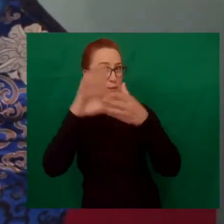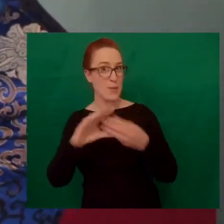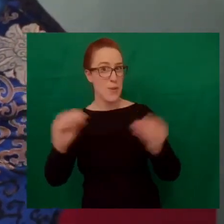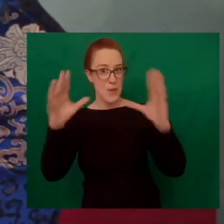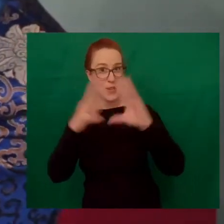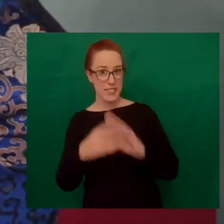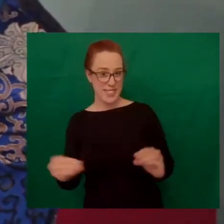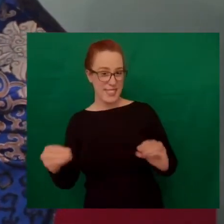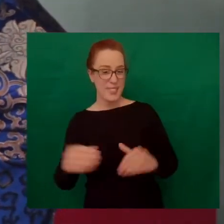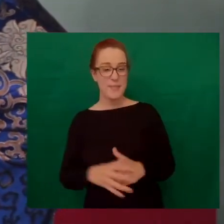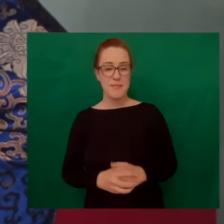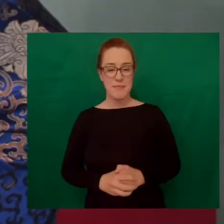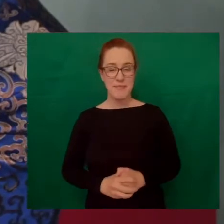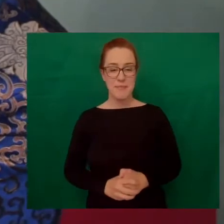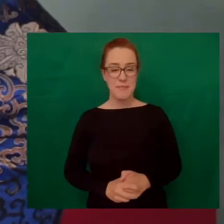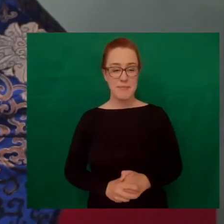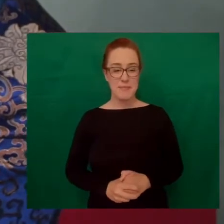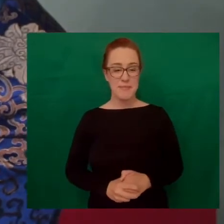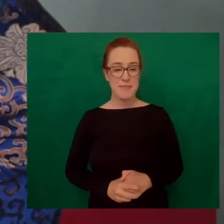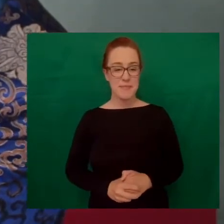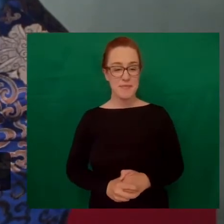life.